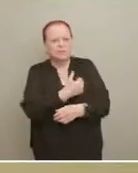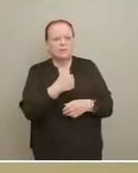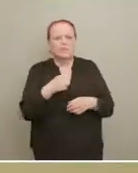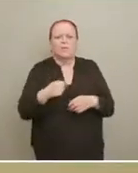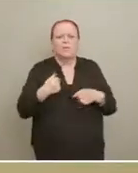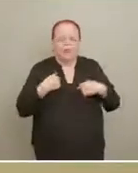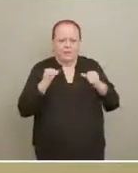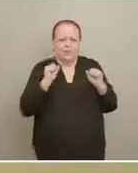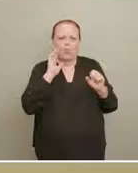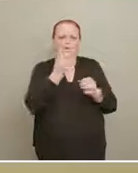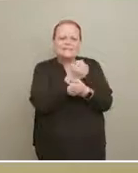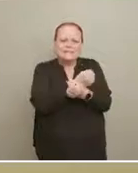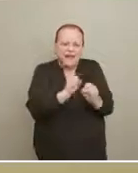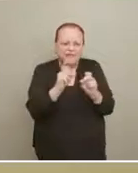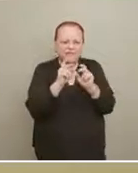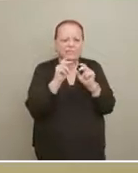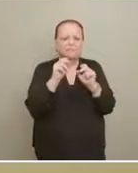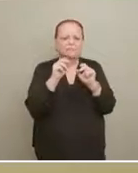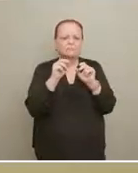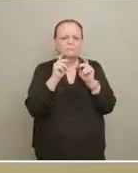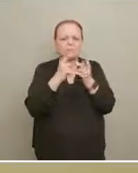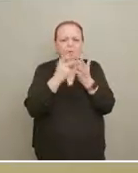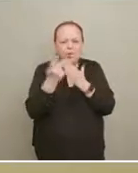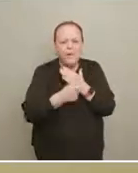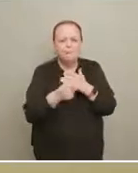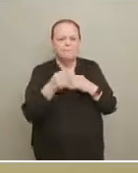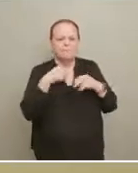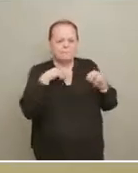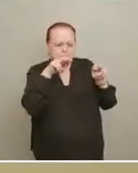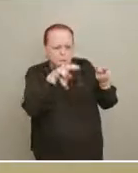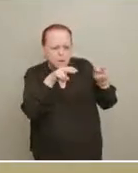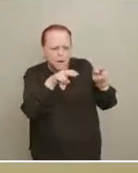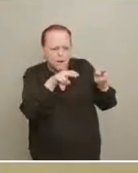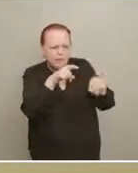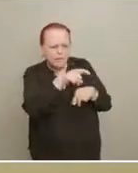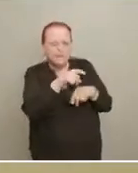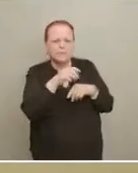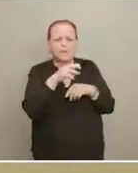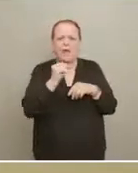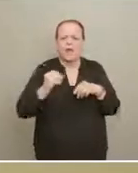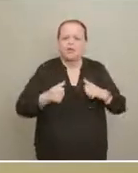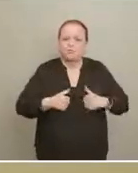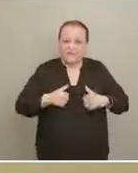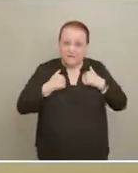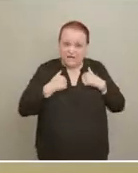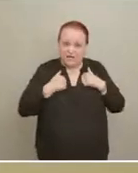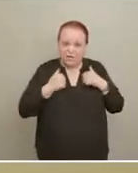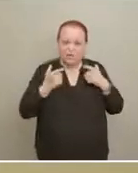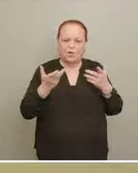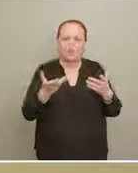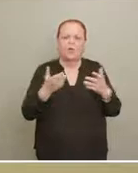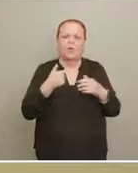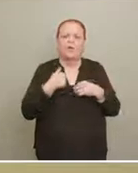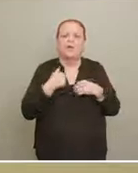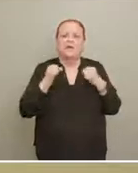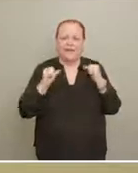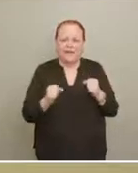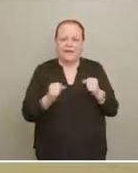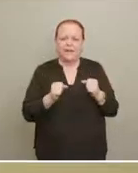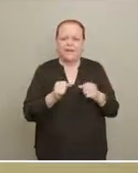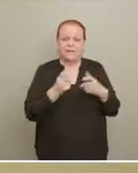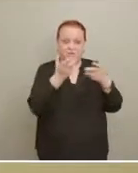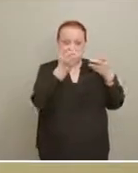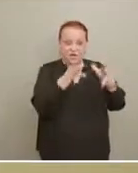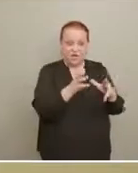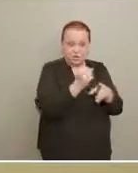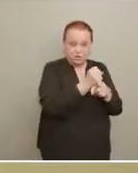and monitor them. And then if they needed a higher level of care, like residential, it's right here. We can just shift them over and they can get